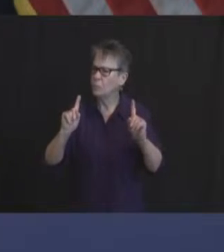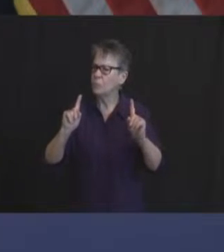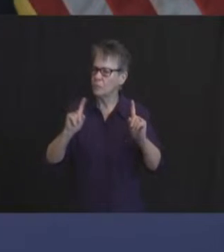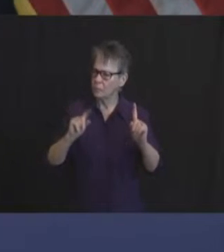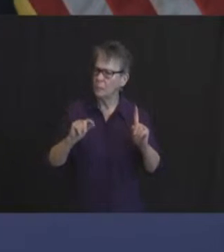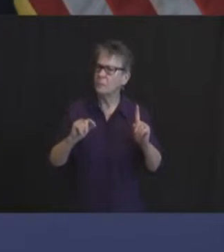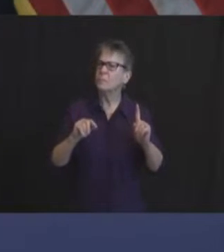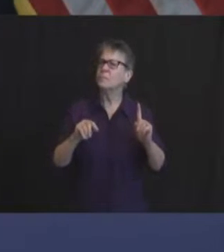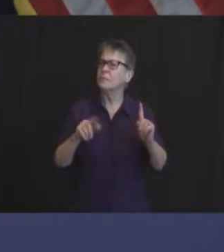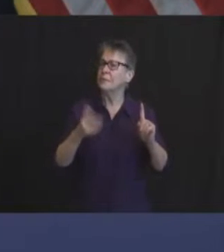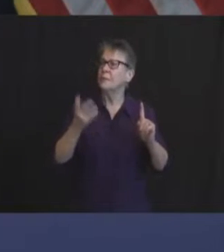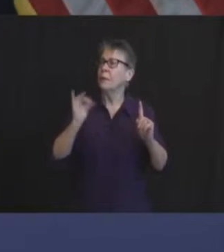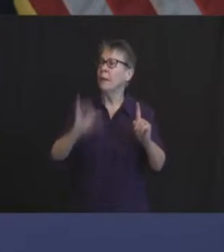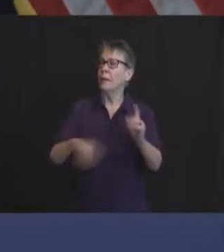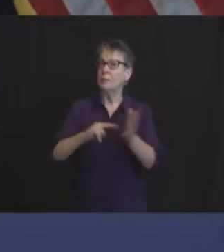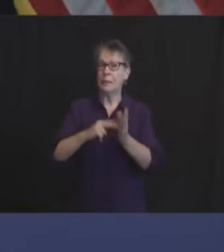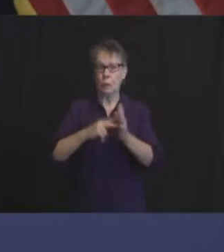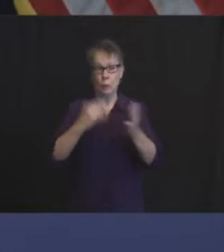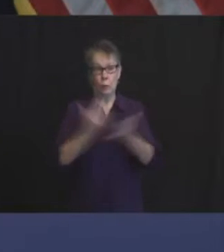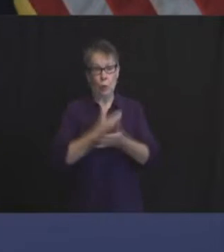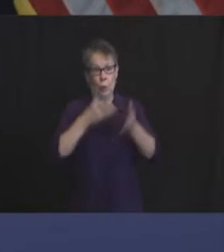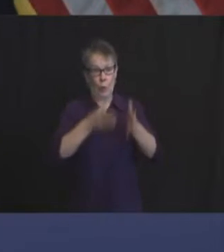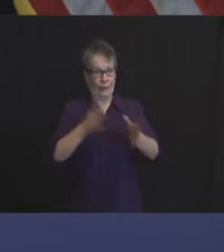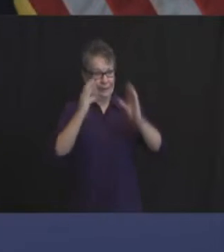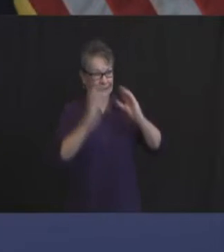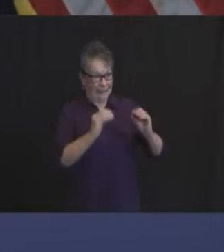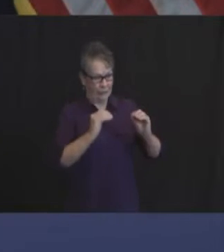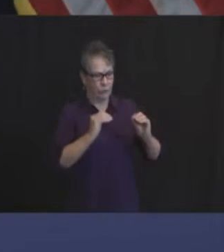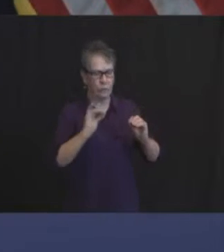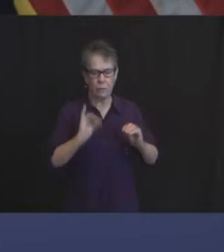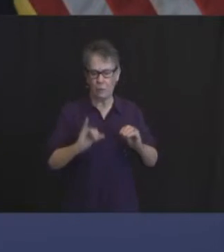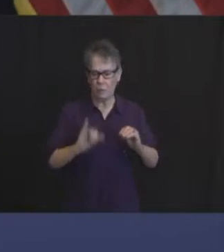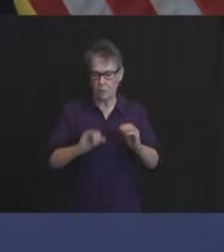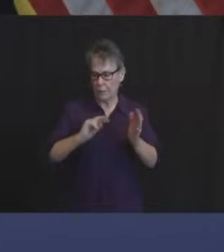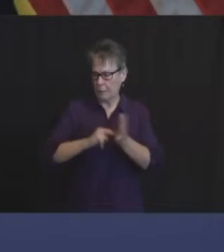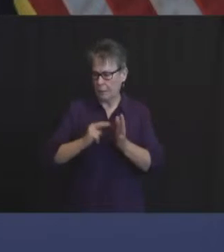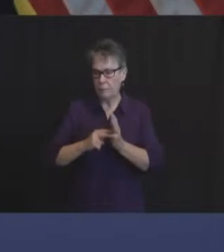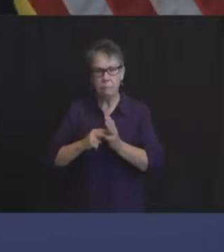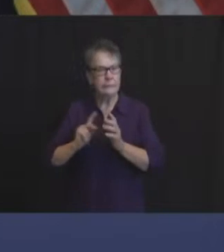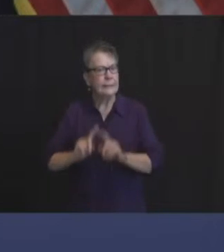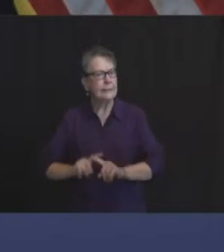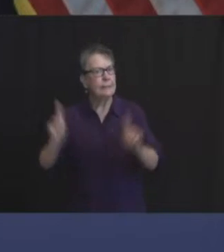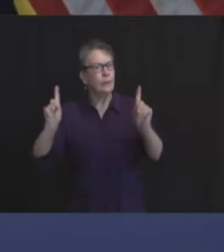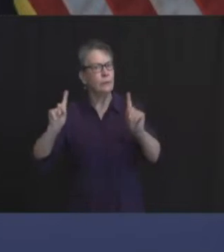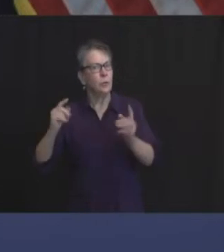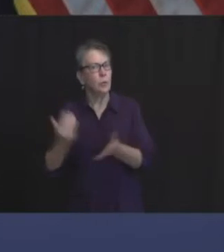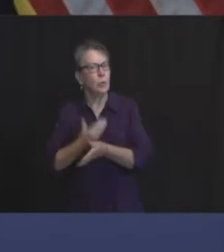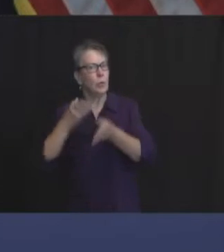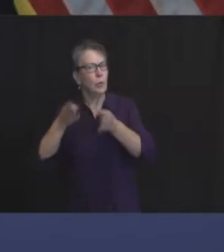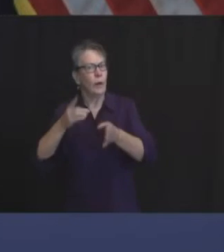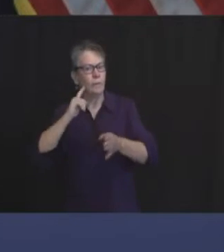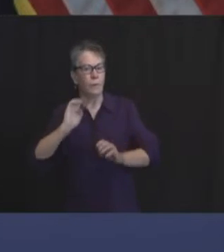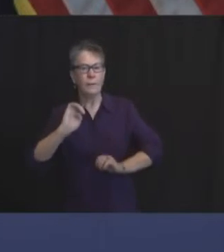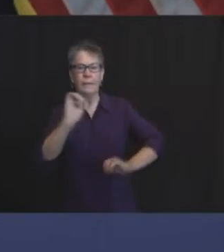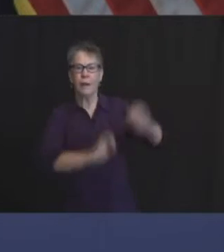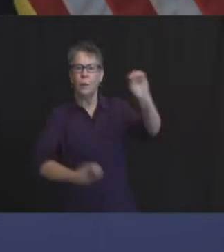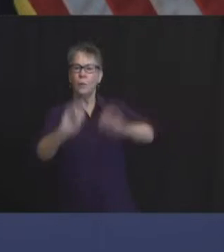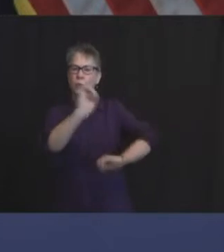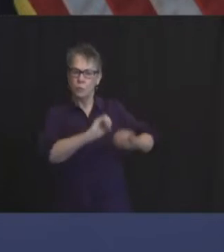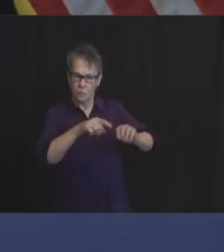new roles and confront new challenges to meet a district's educational and operational